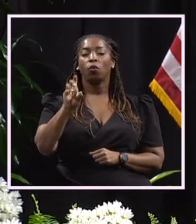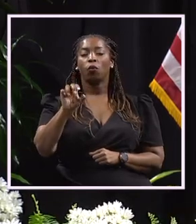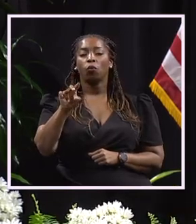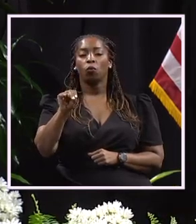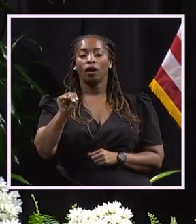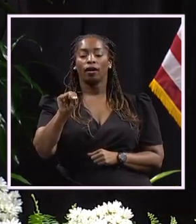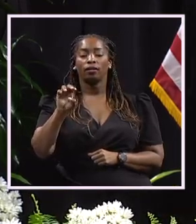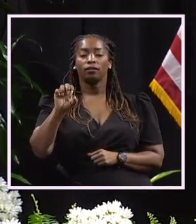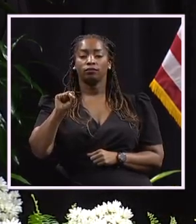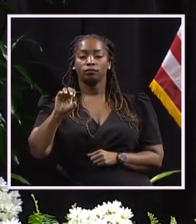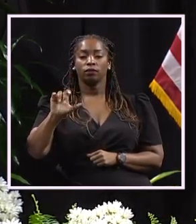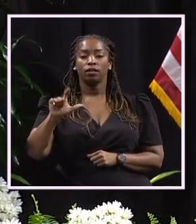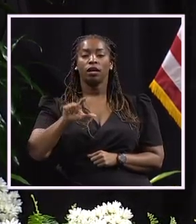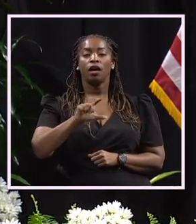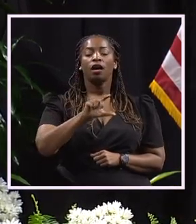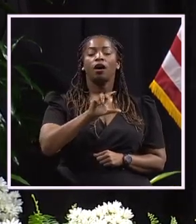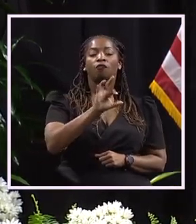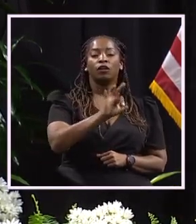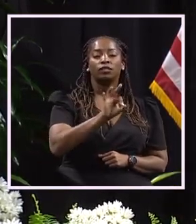Javier Viejo.